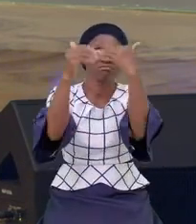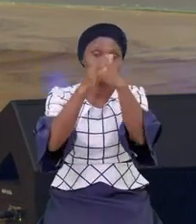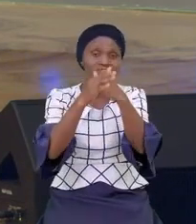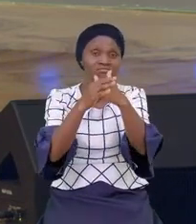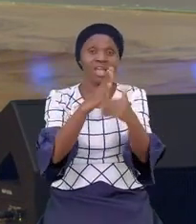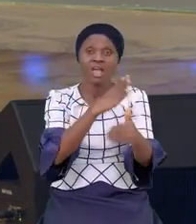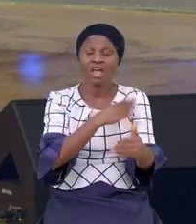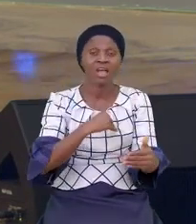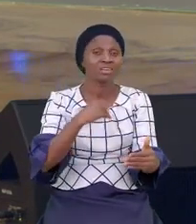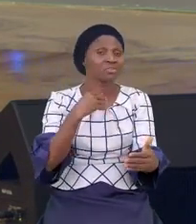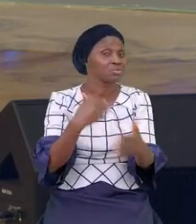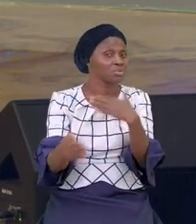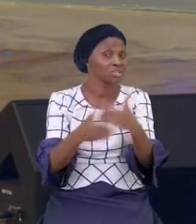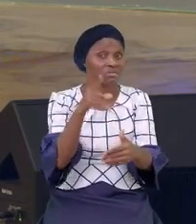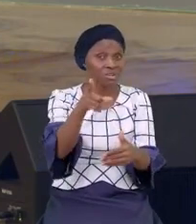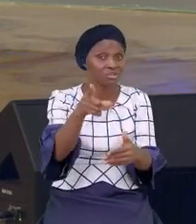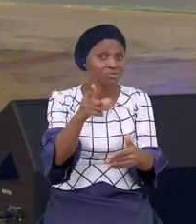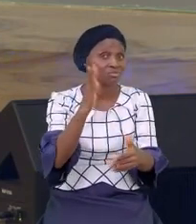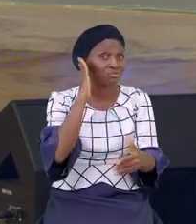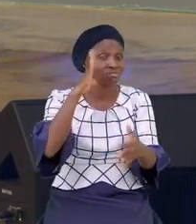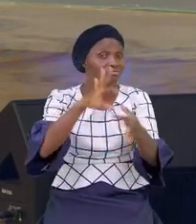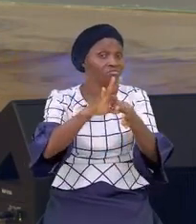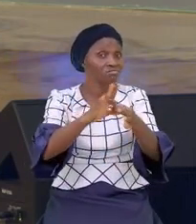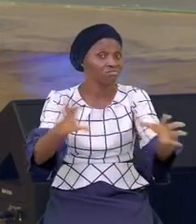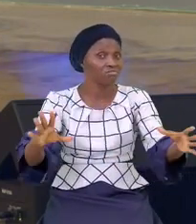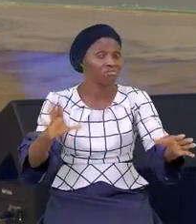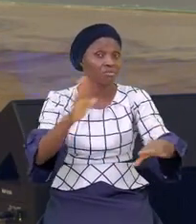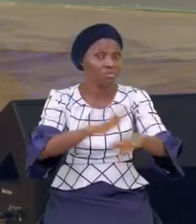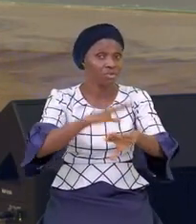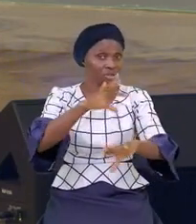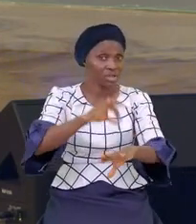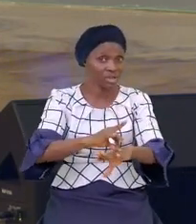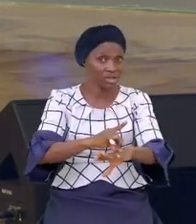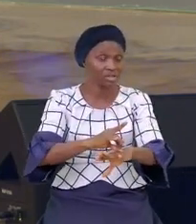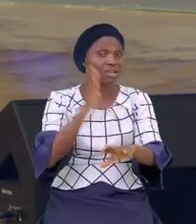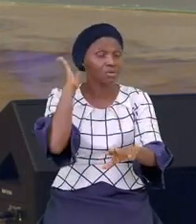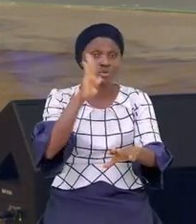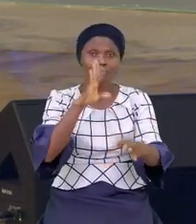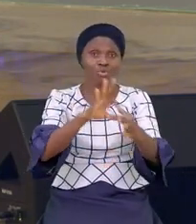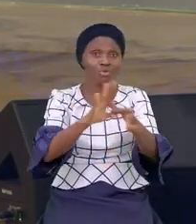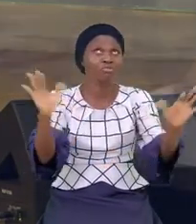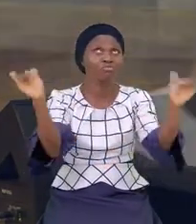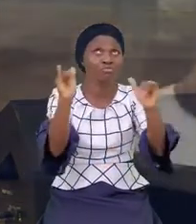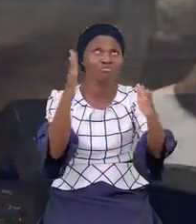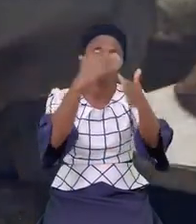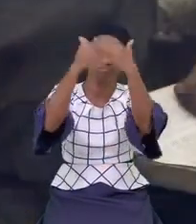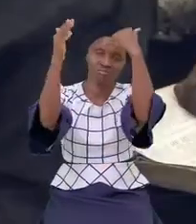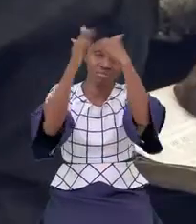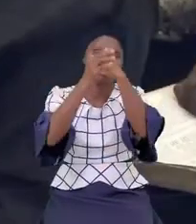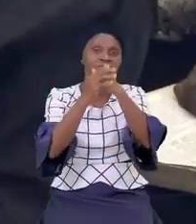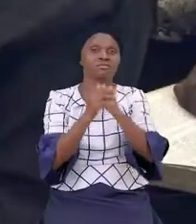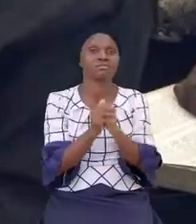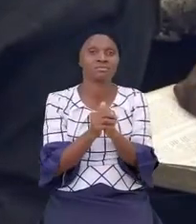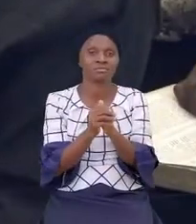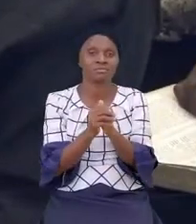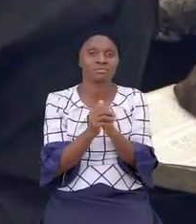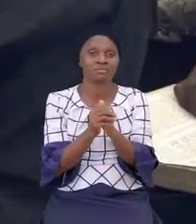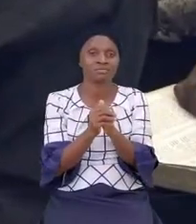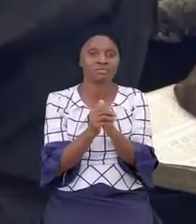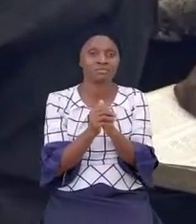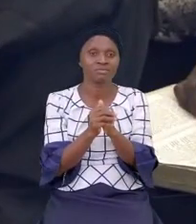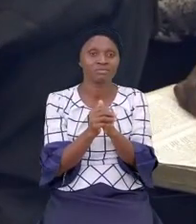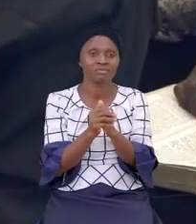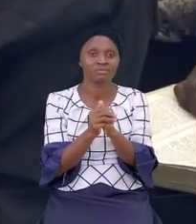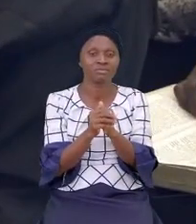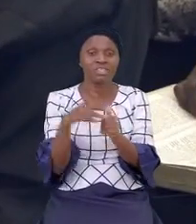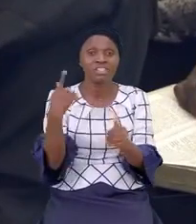whatsoever ye shall loose on the earth shall be loosed in heaven.